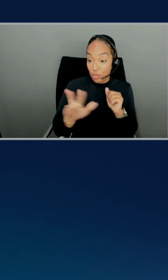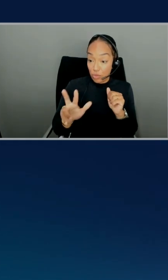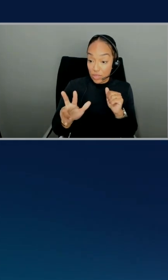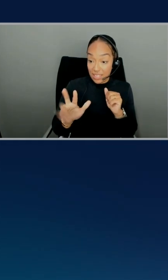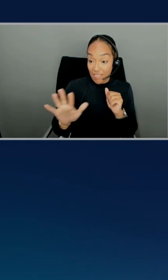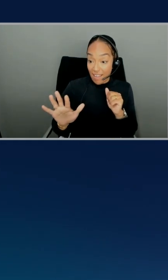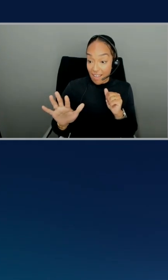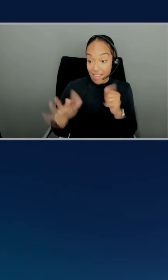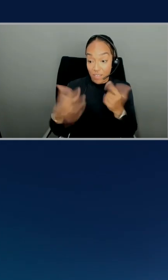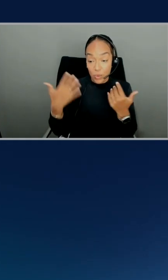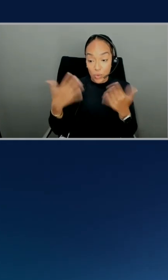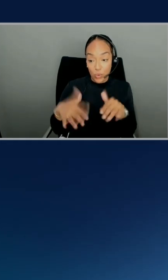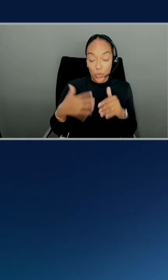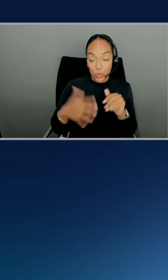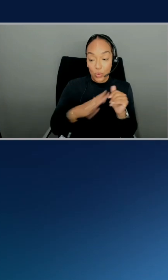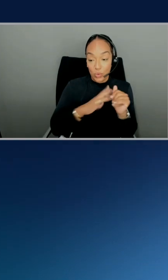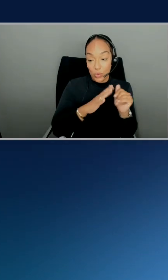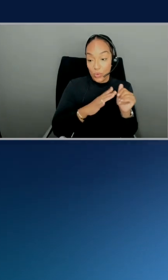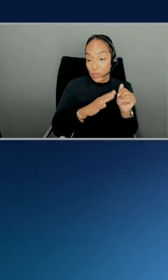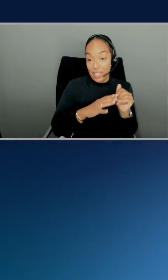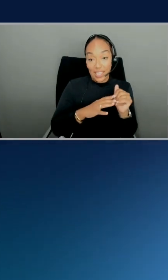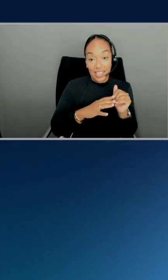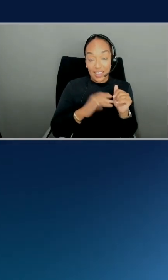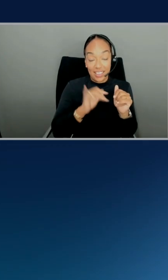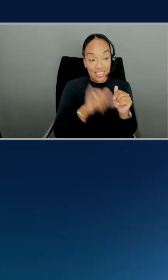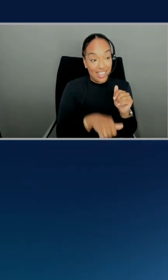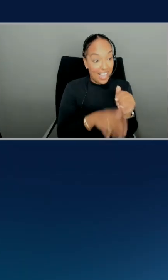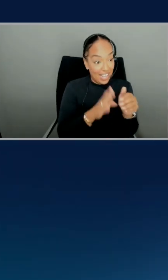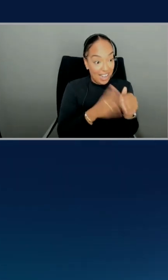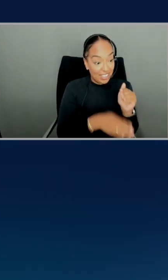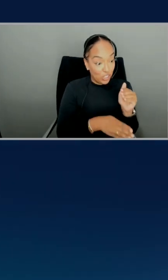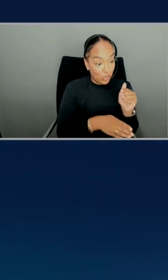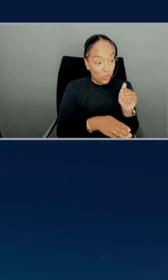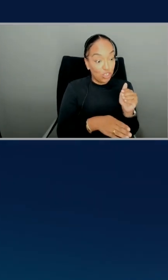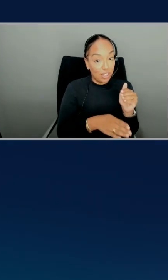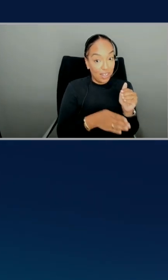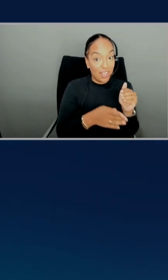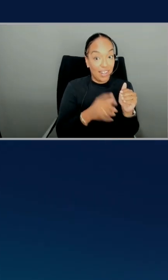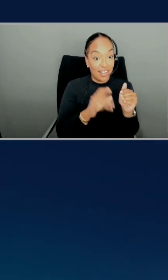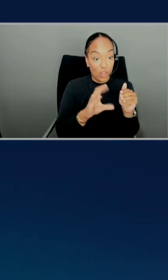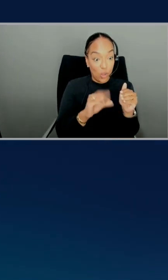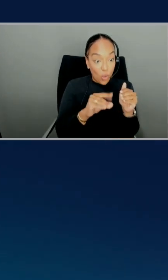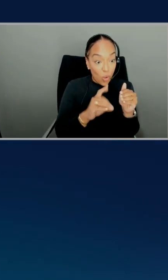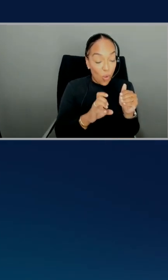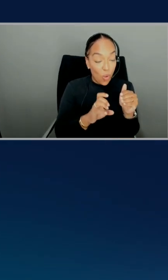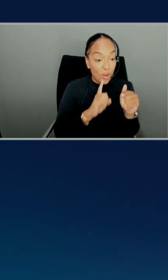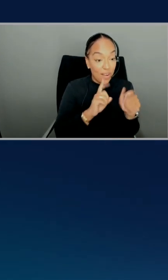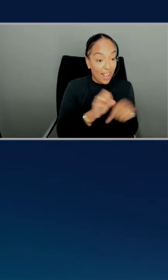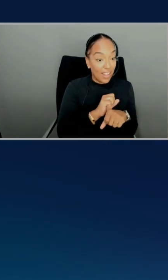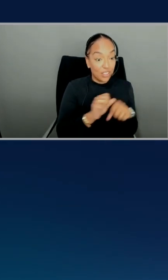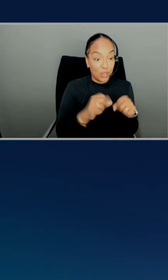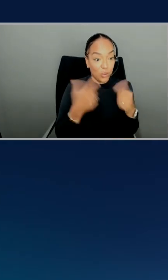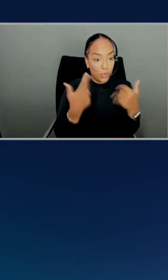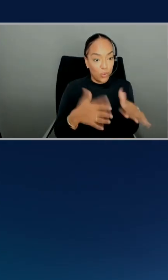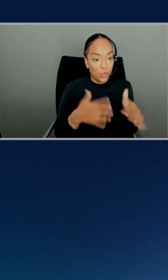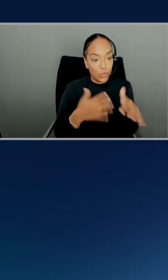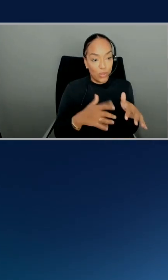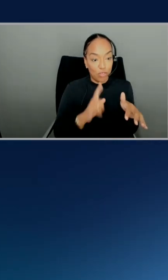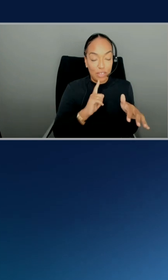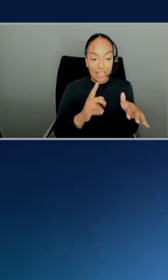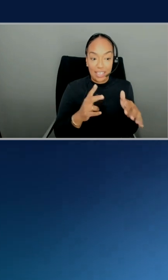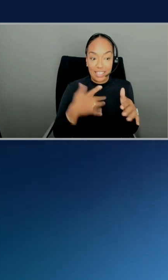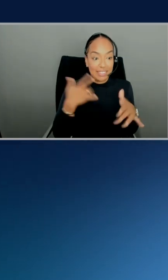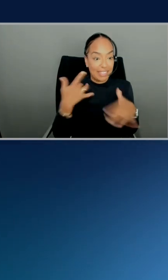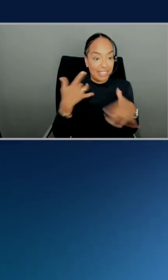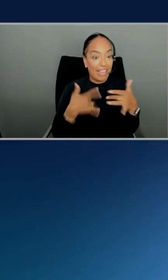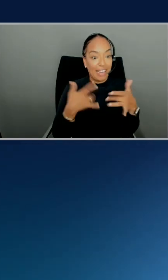fantastic. Yeah. It Yeah. just blows The you away. execution to me too of the code, actually, like executing, is incredibly exciting as well